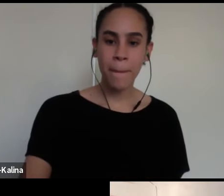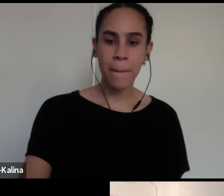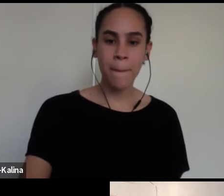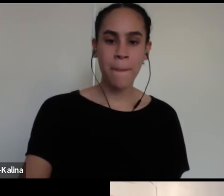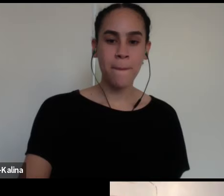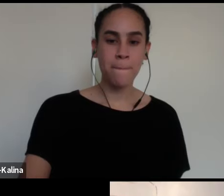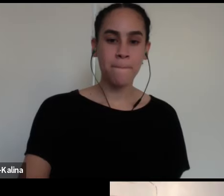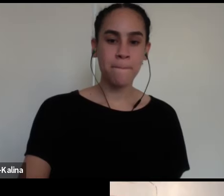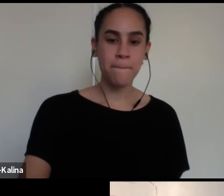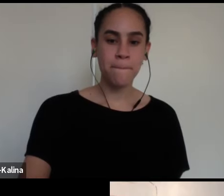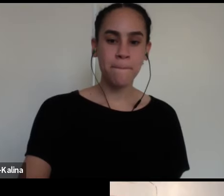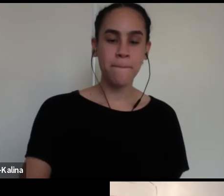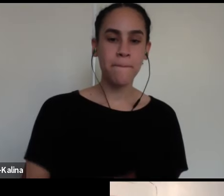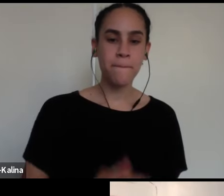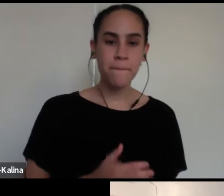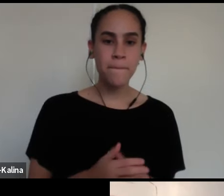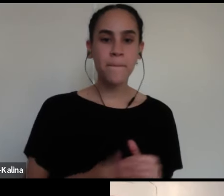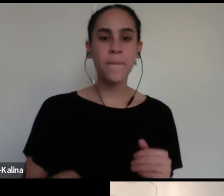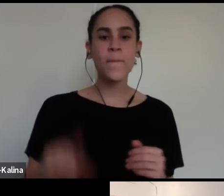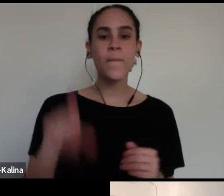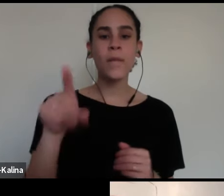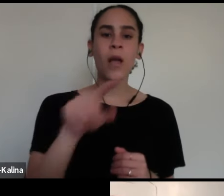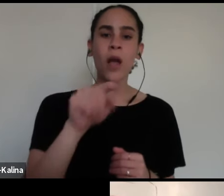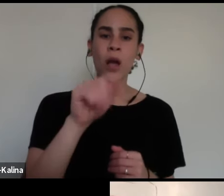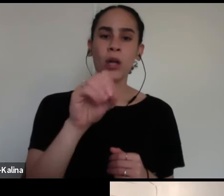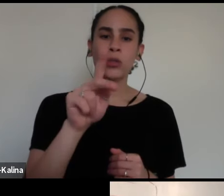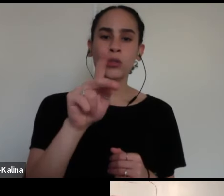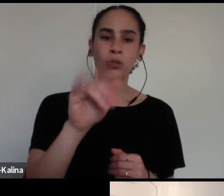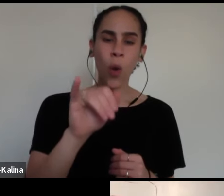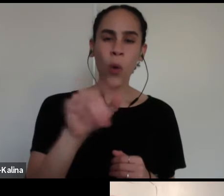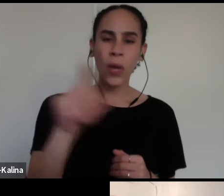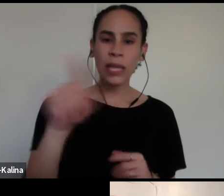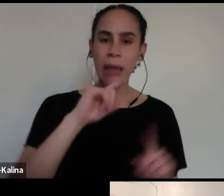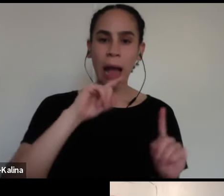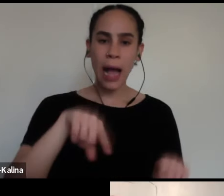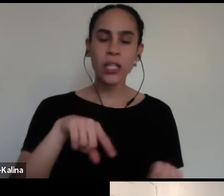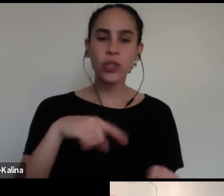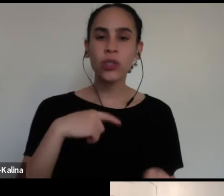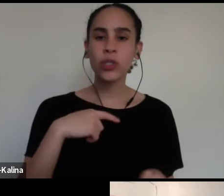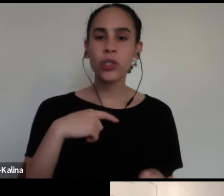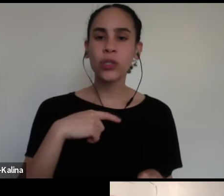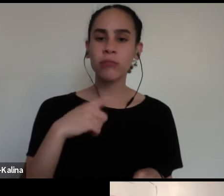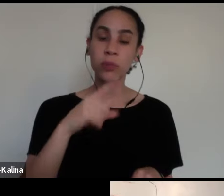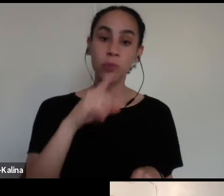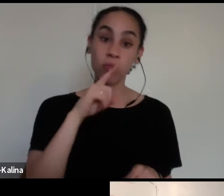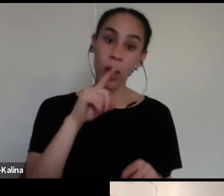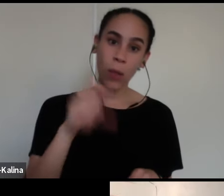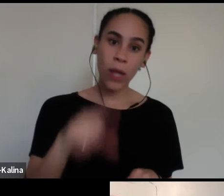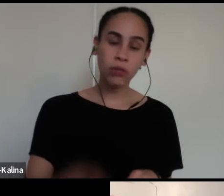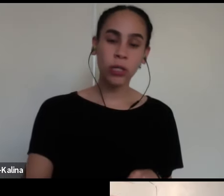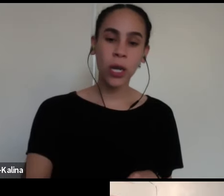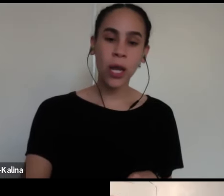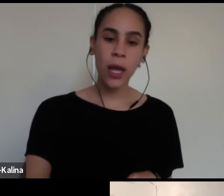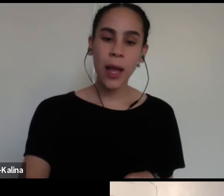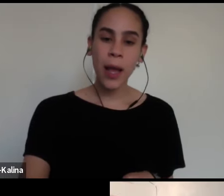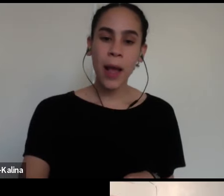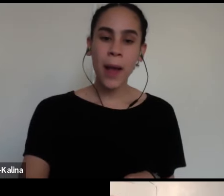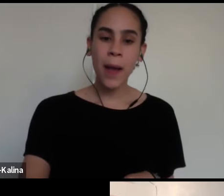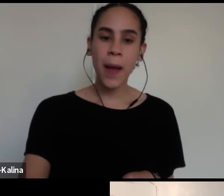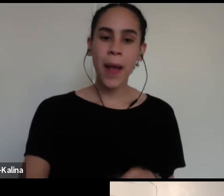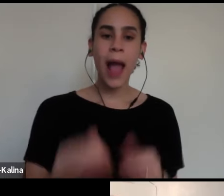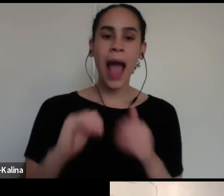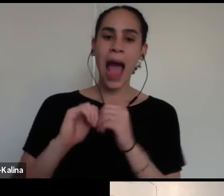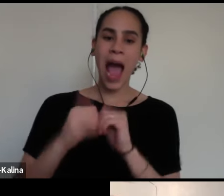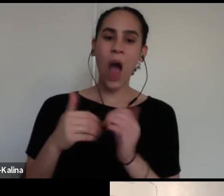address a question that Toki had answered, I think kind of in jest, but I think it's a real question, which is, how often do you get to have